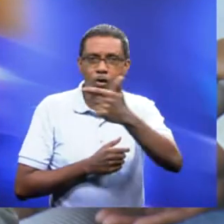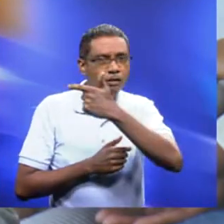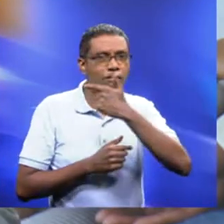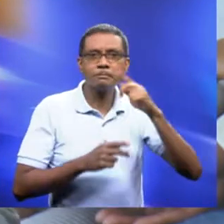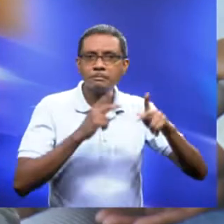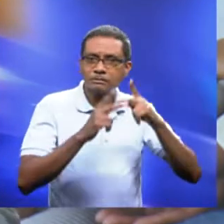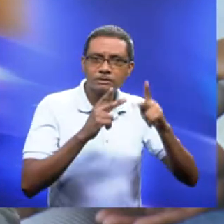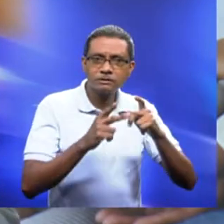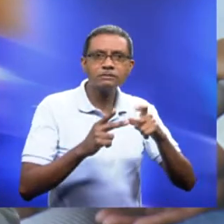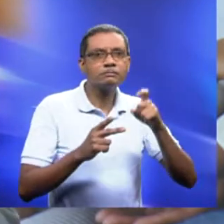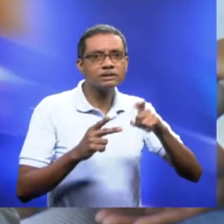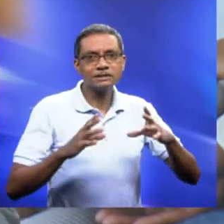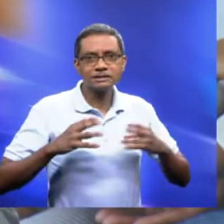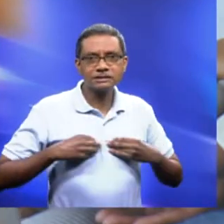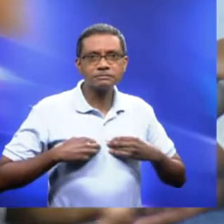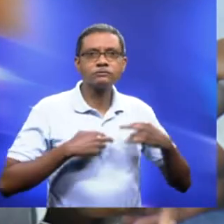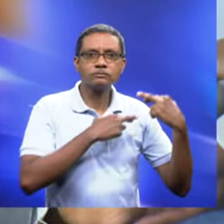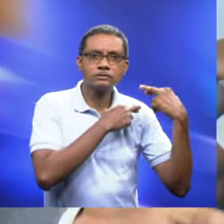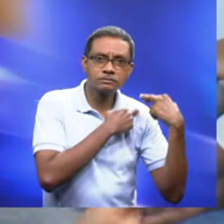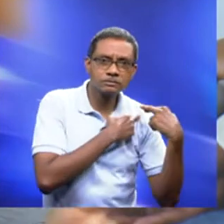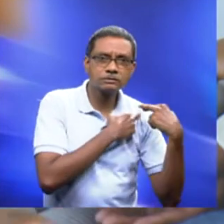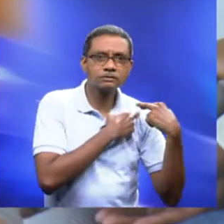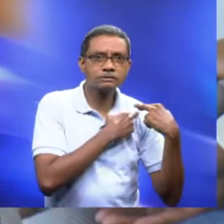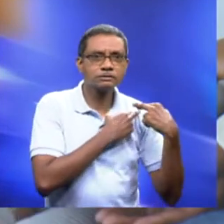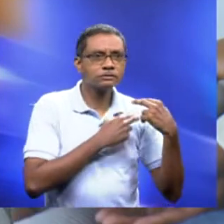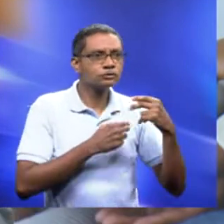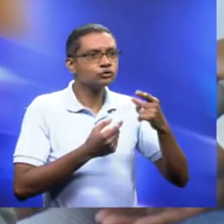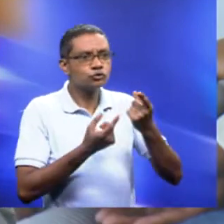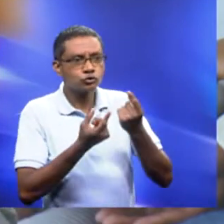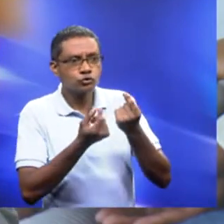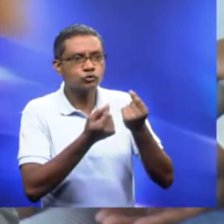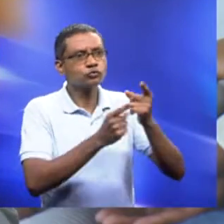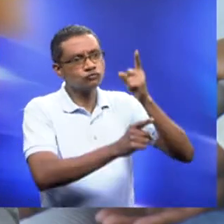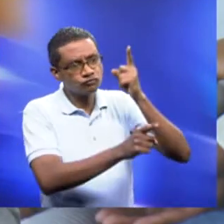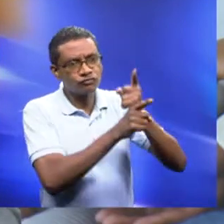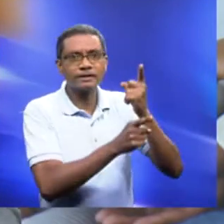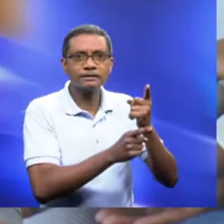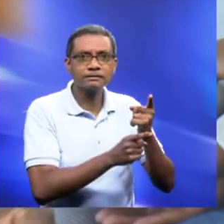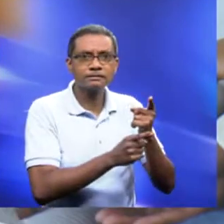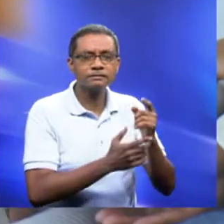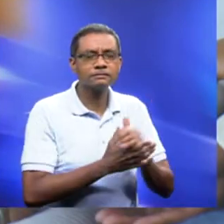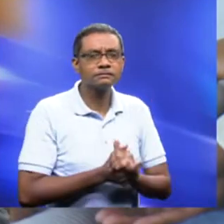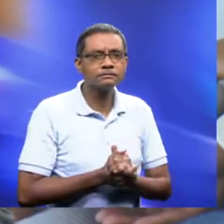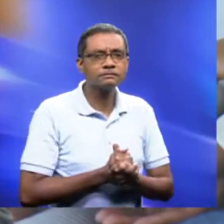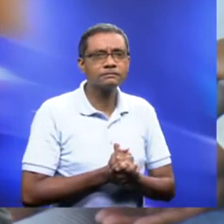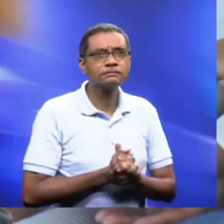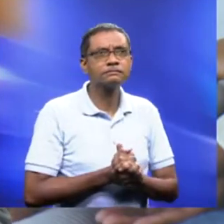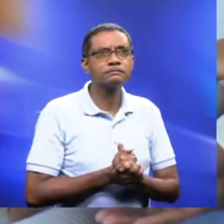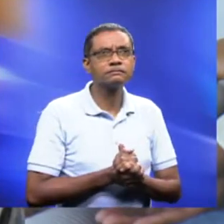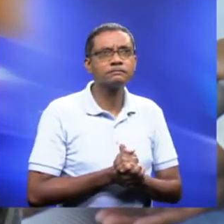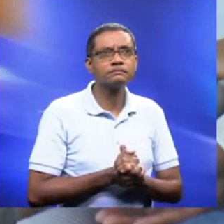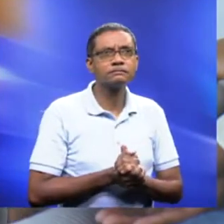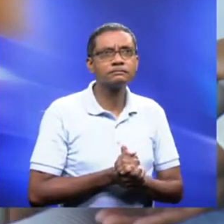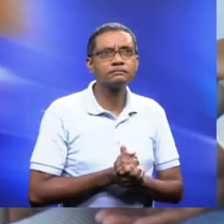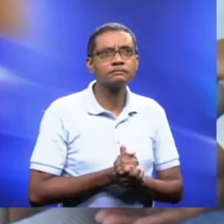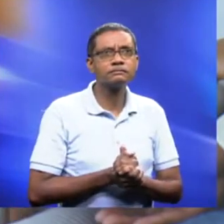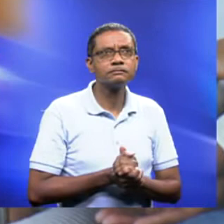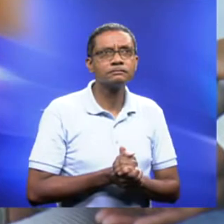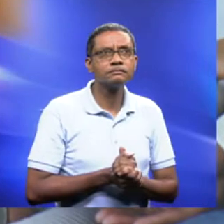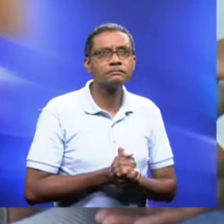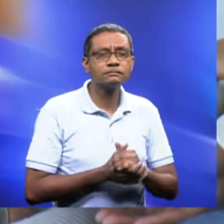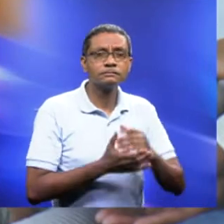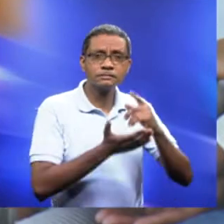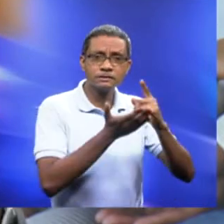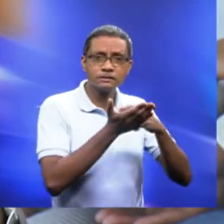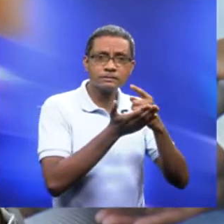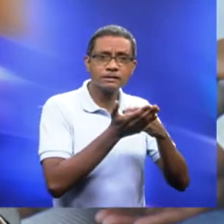do what is quote unquote right, what we know we should do. And sometimes it's like, it's so much easier to remember